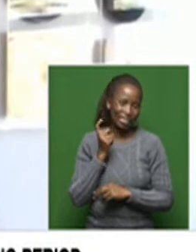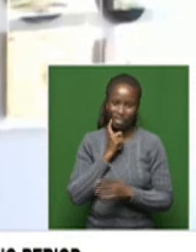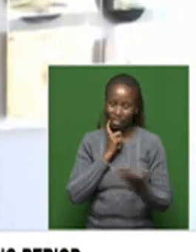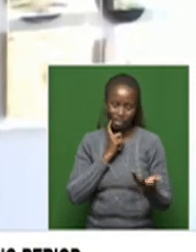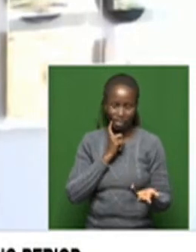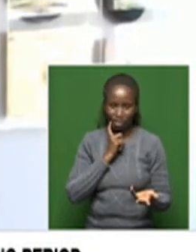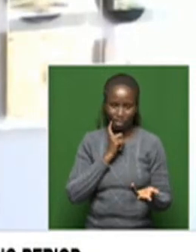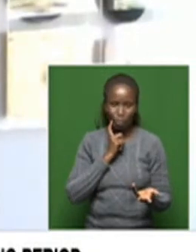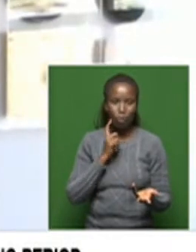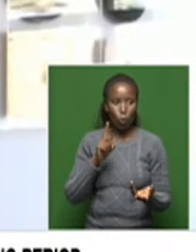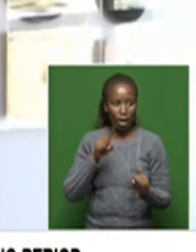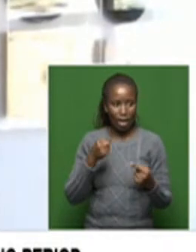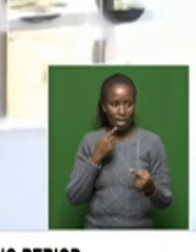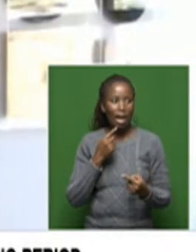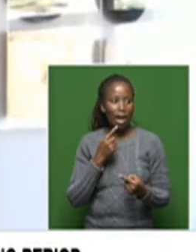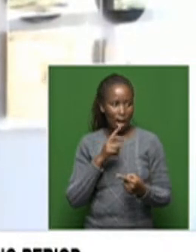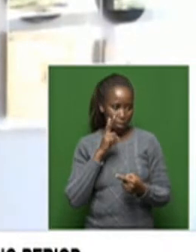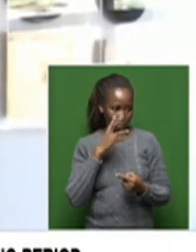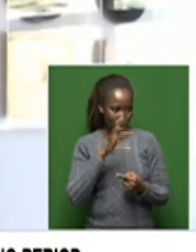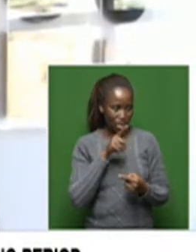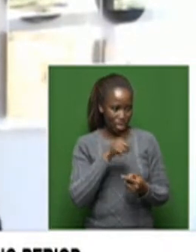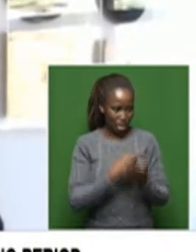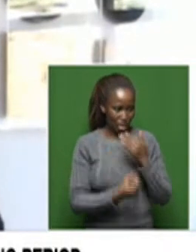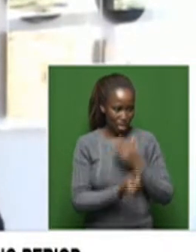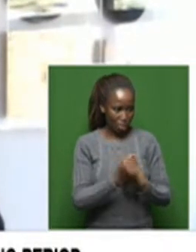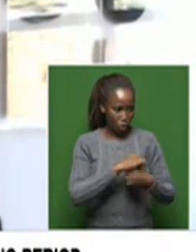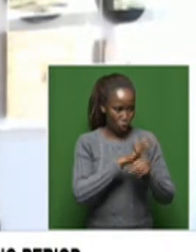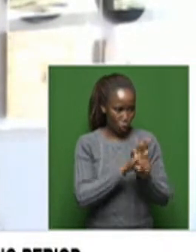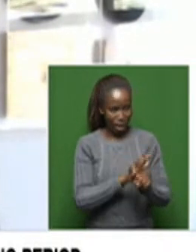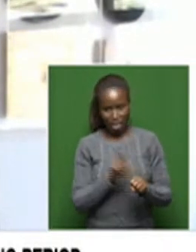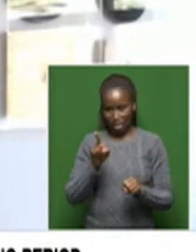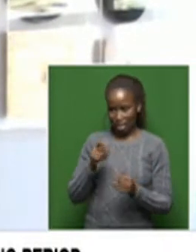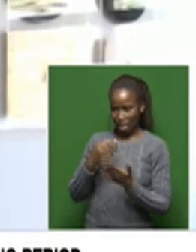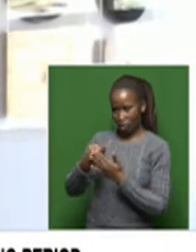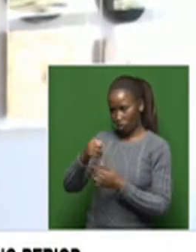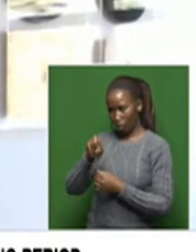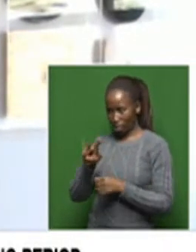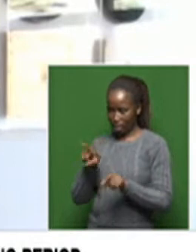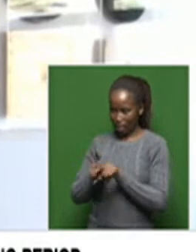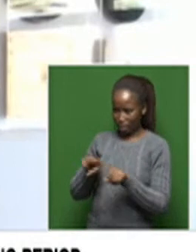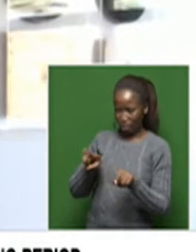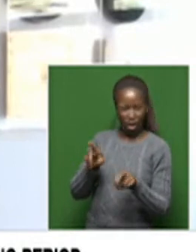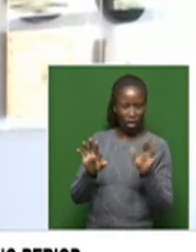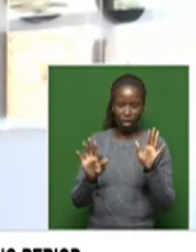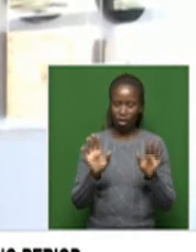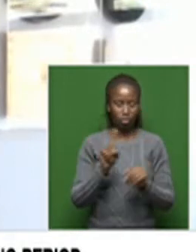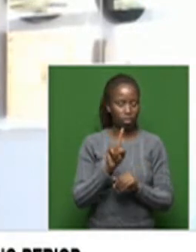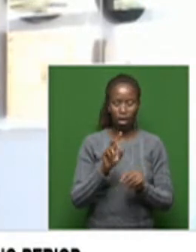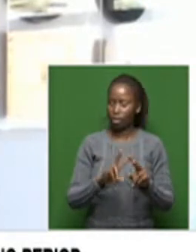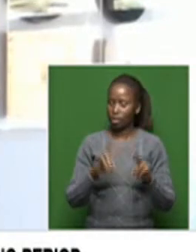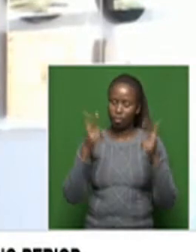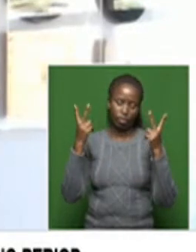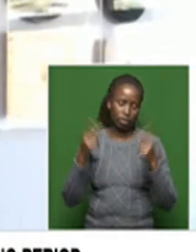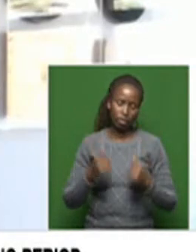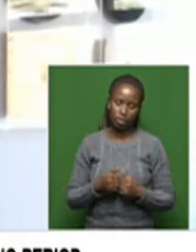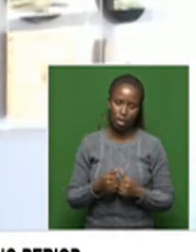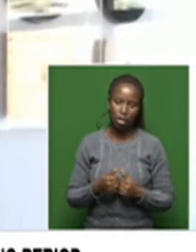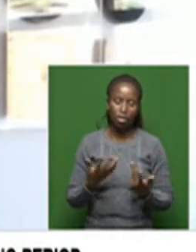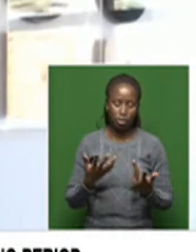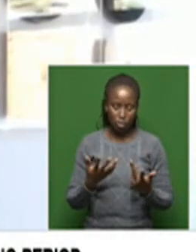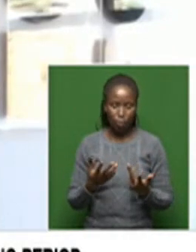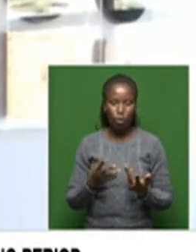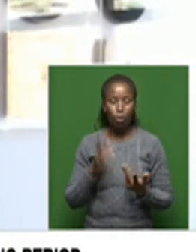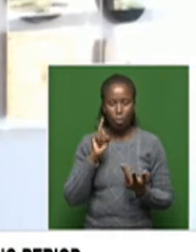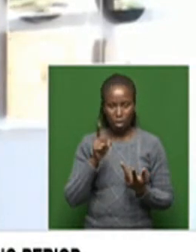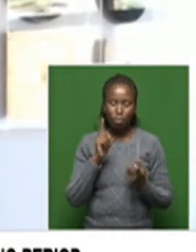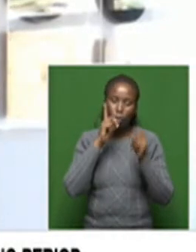that study, therefore we will see that in this study with a different sort of construct of that particular vaccine. Bit